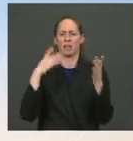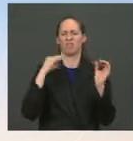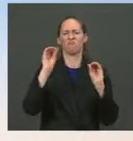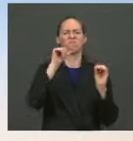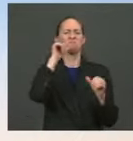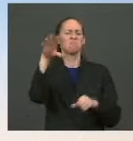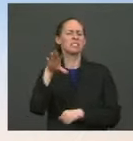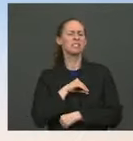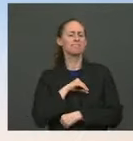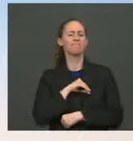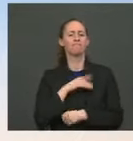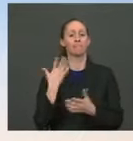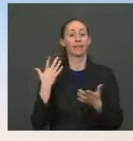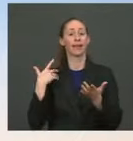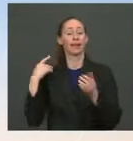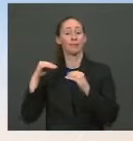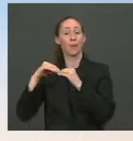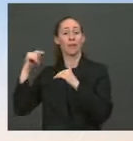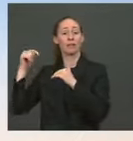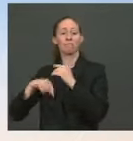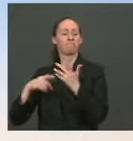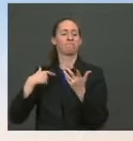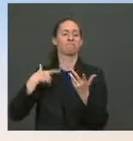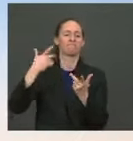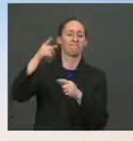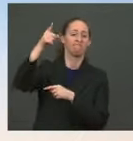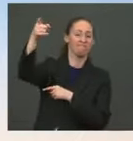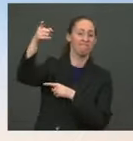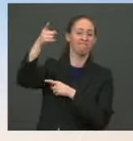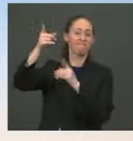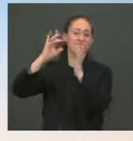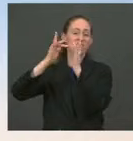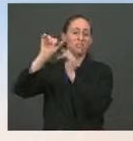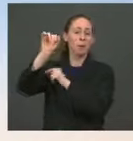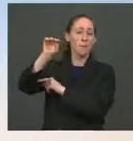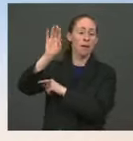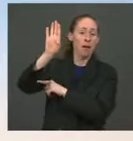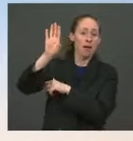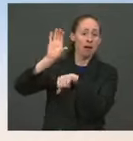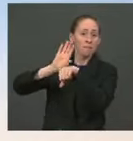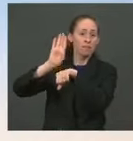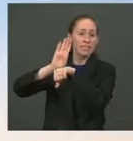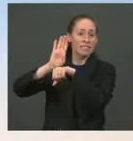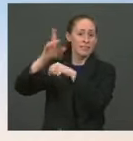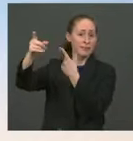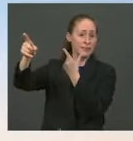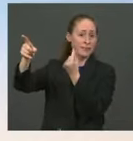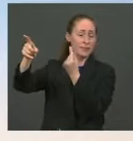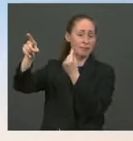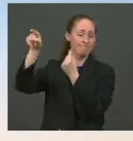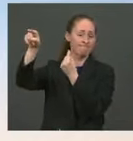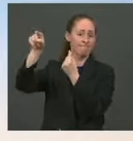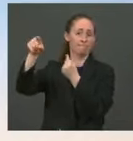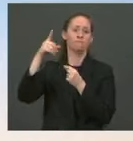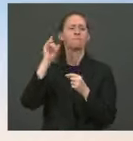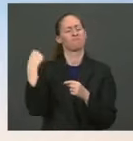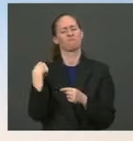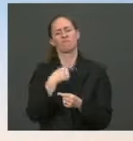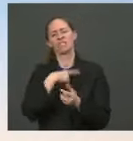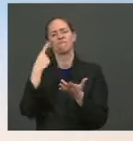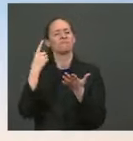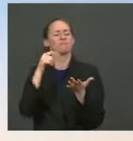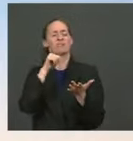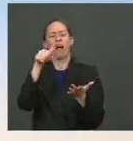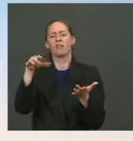I leave it to the social media platform on how they're going to move forward on that. But there is no place for any type